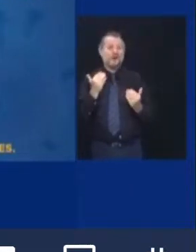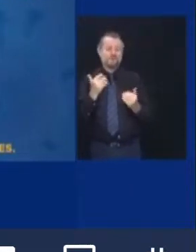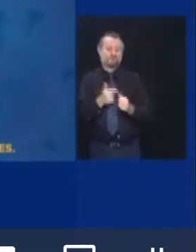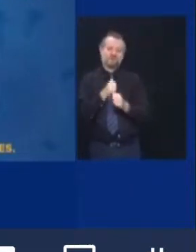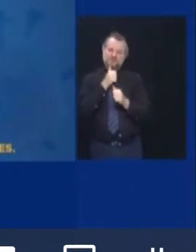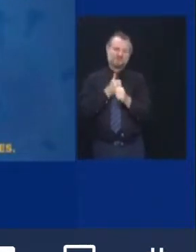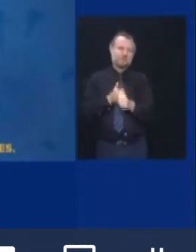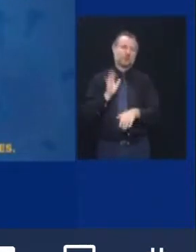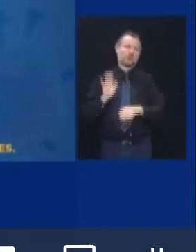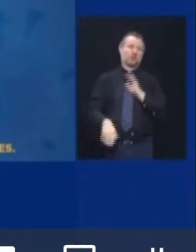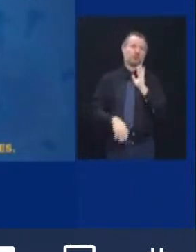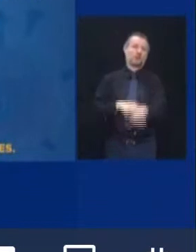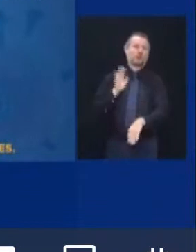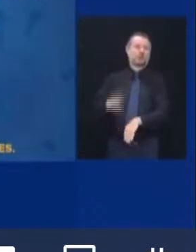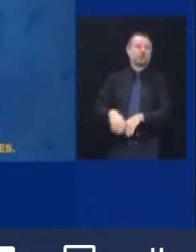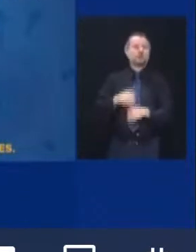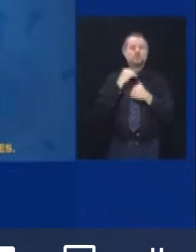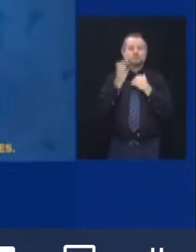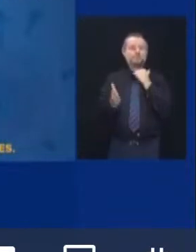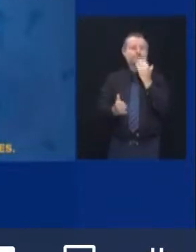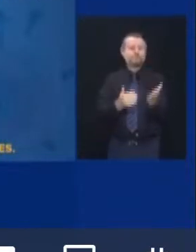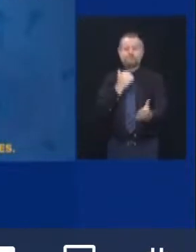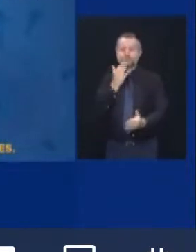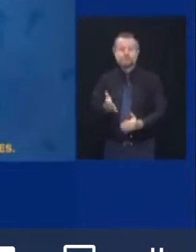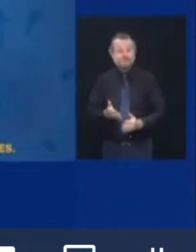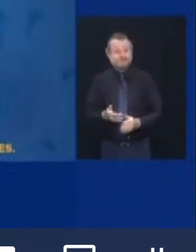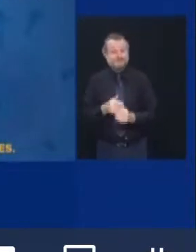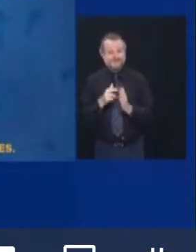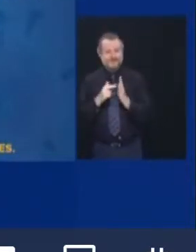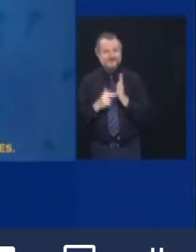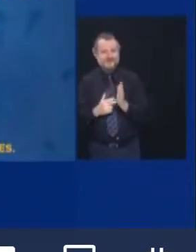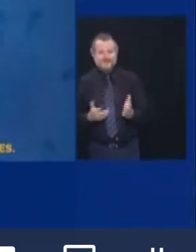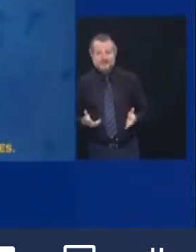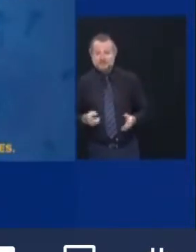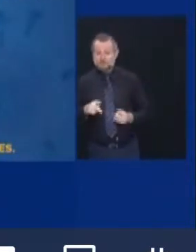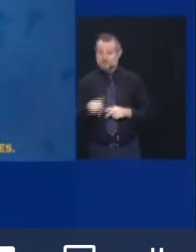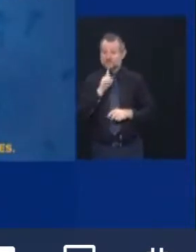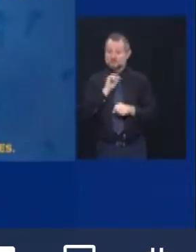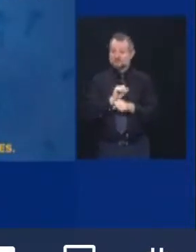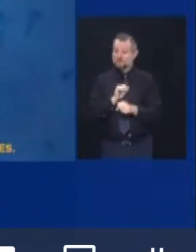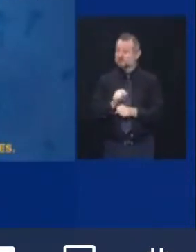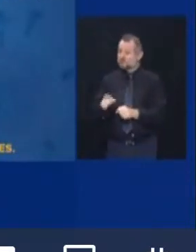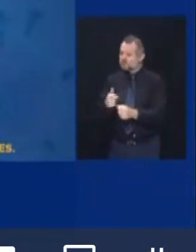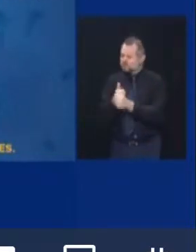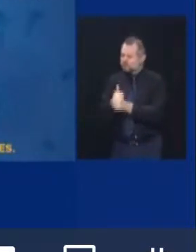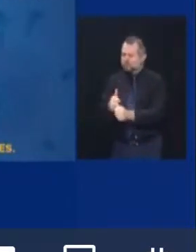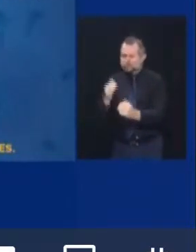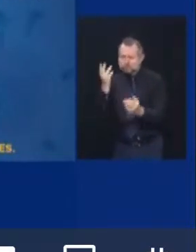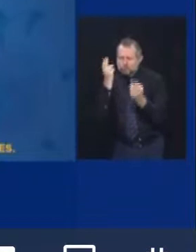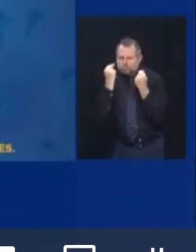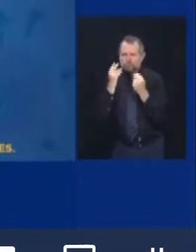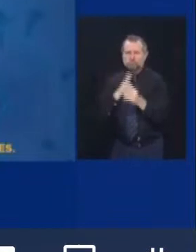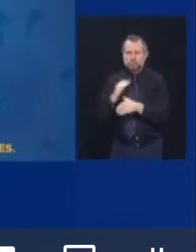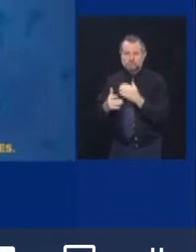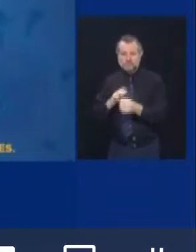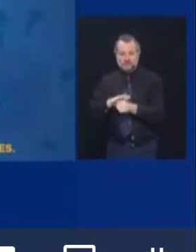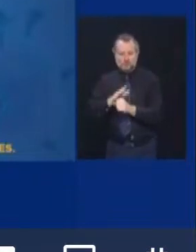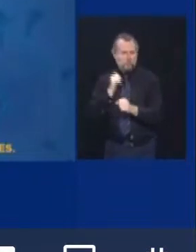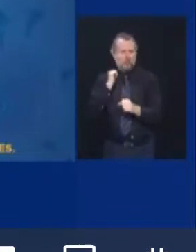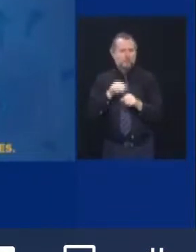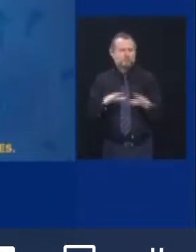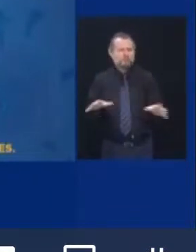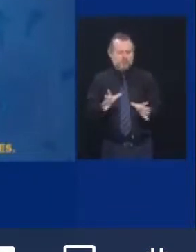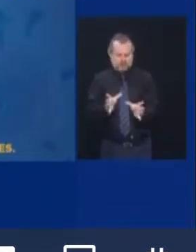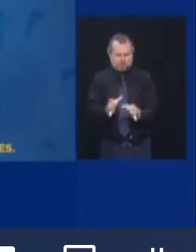Almost by definition. If people are following the rules, the virus does not spread.